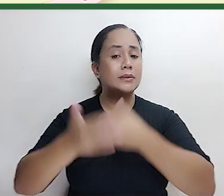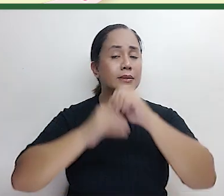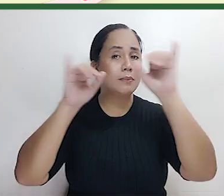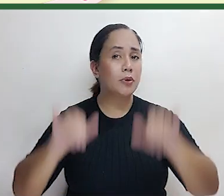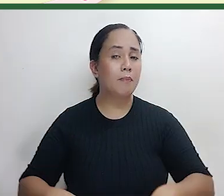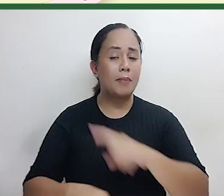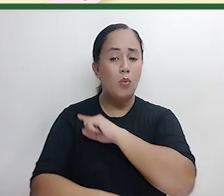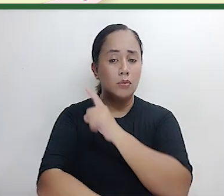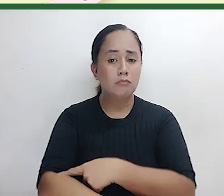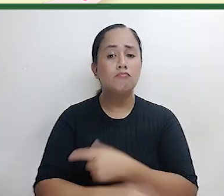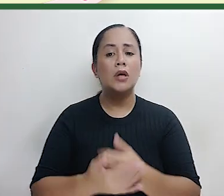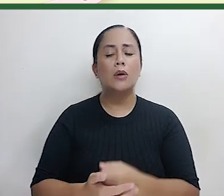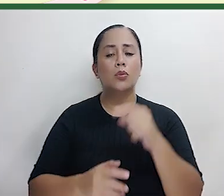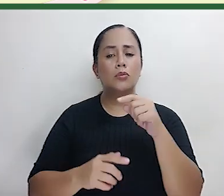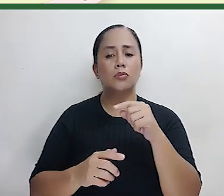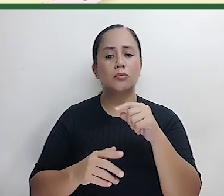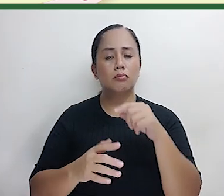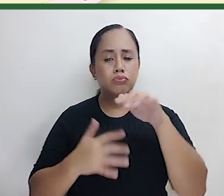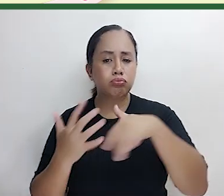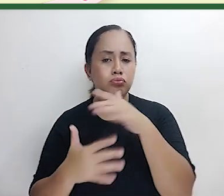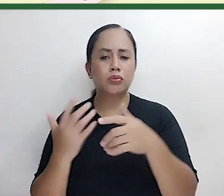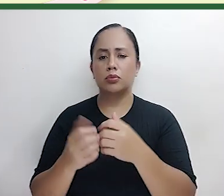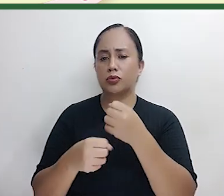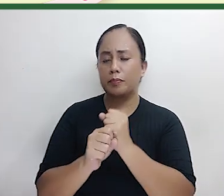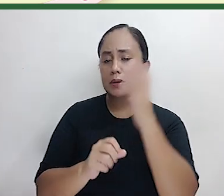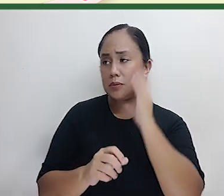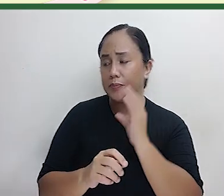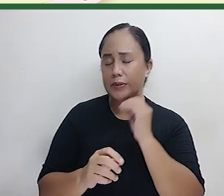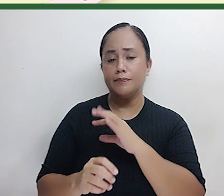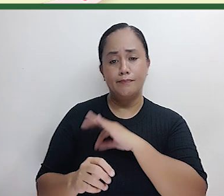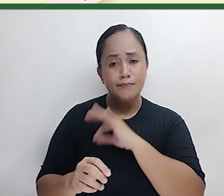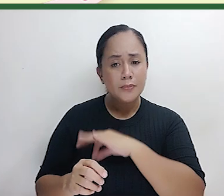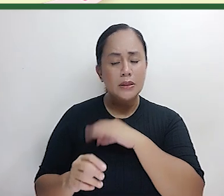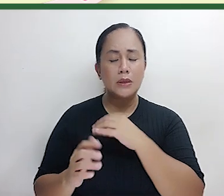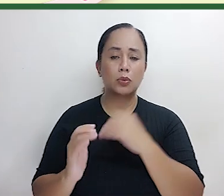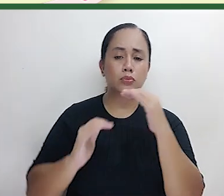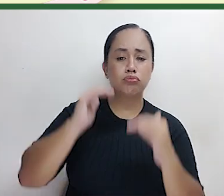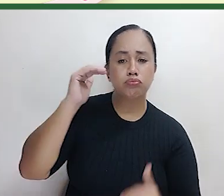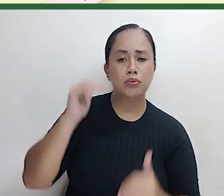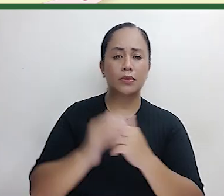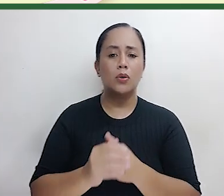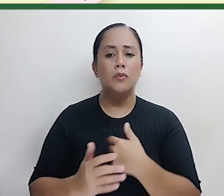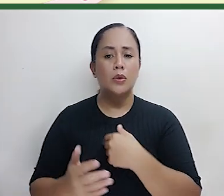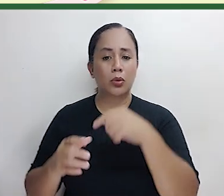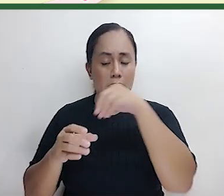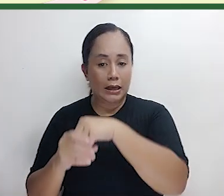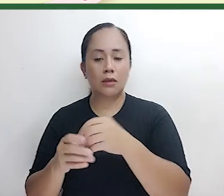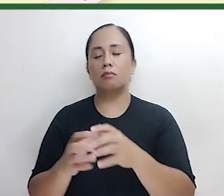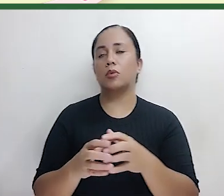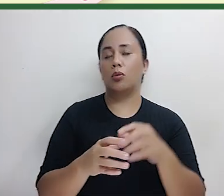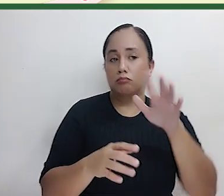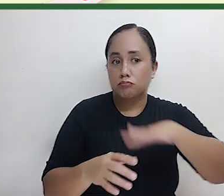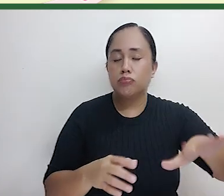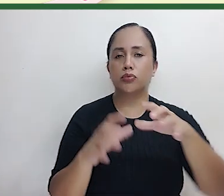that processes and systems of power interact to shape experiences of privilege and disadvantage between